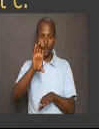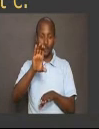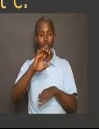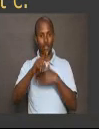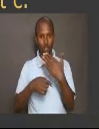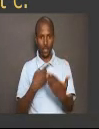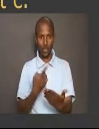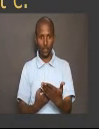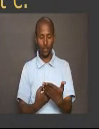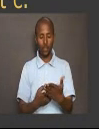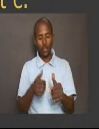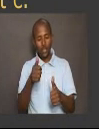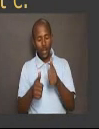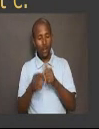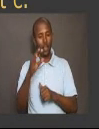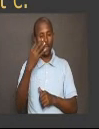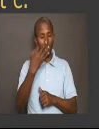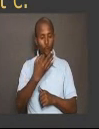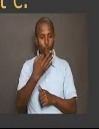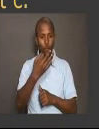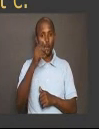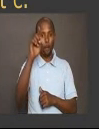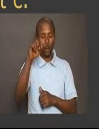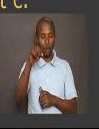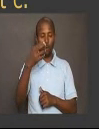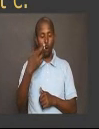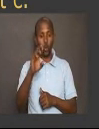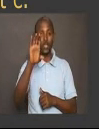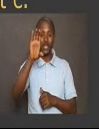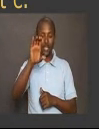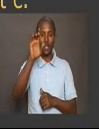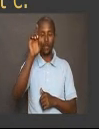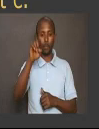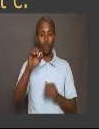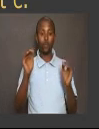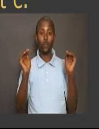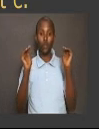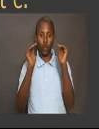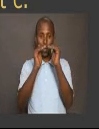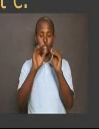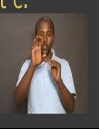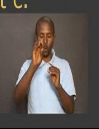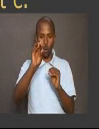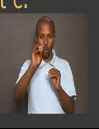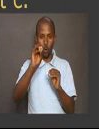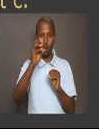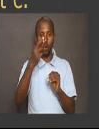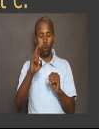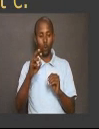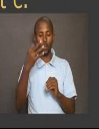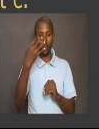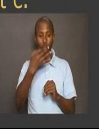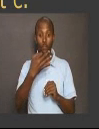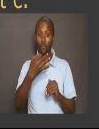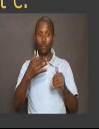then either f prime of C equals 0 or f